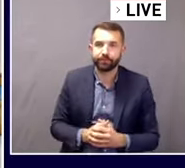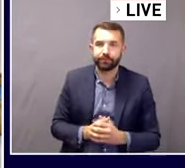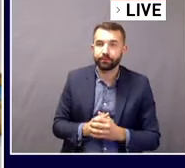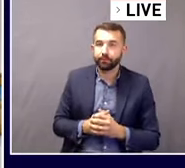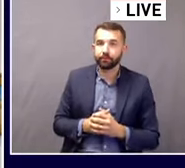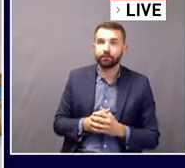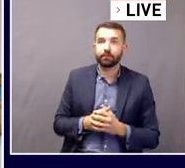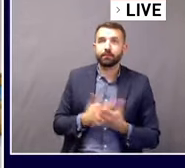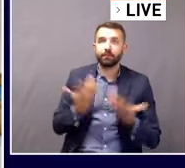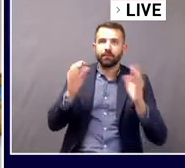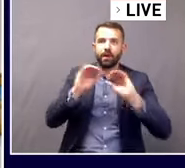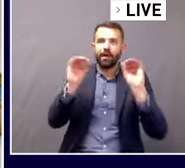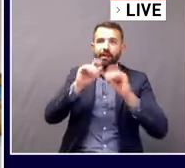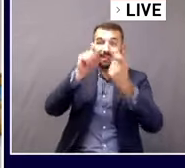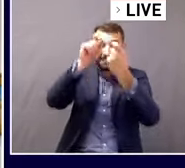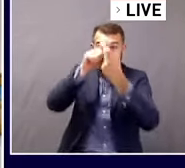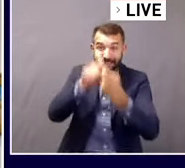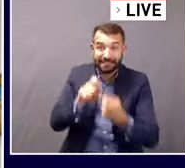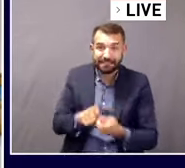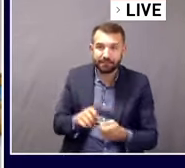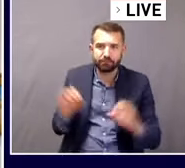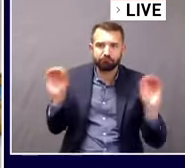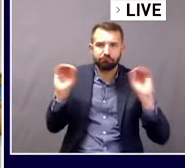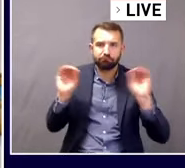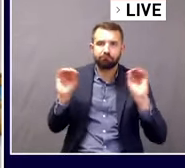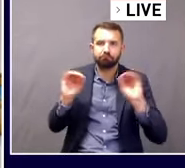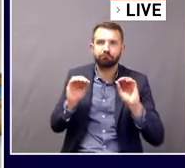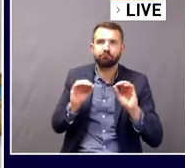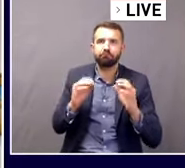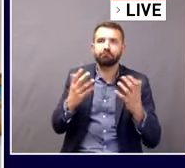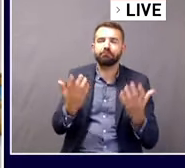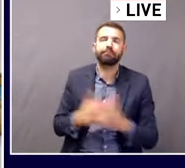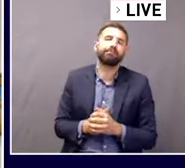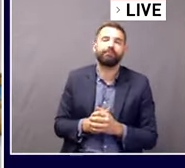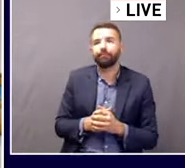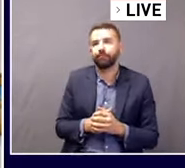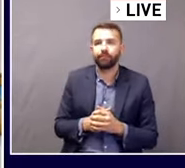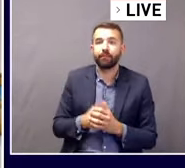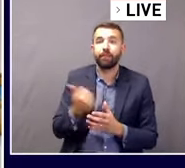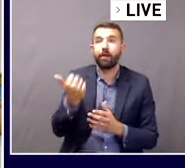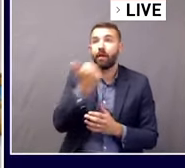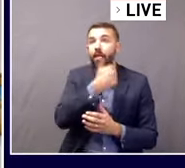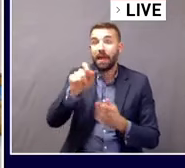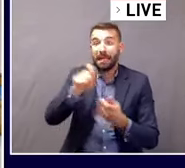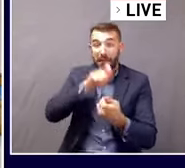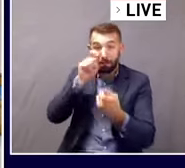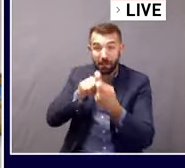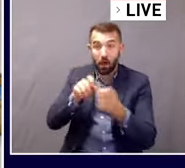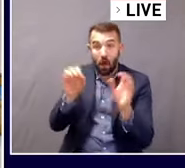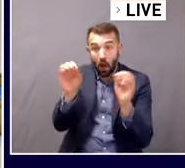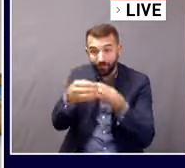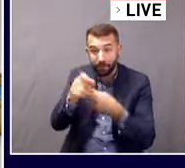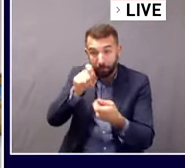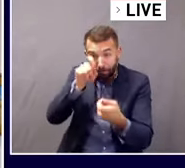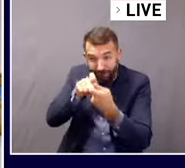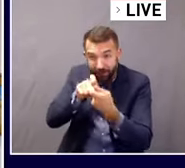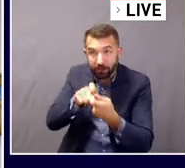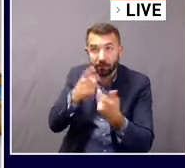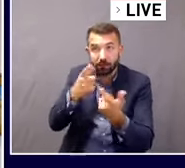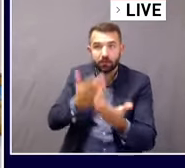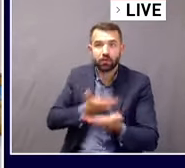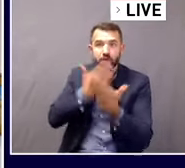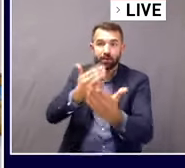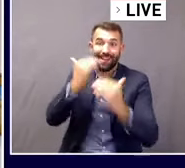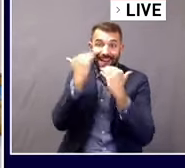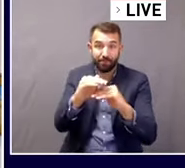what kinds of offices might want to limit the number of staff or what kind of cubicles someone might want to wear a mask at. It just kind of depends